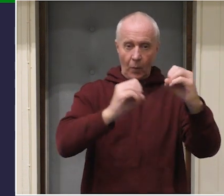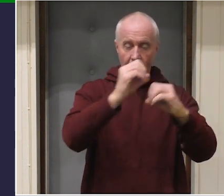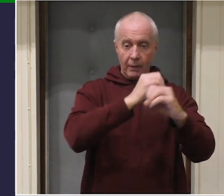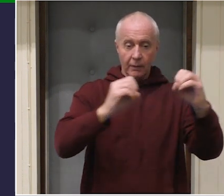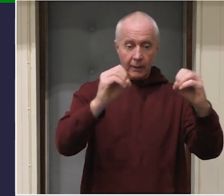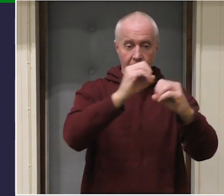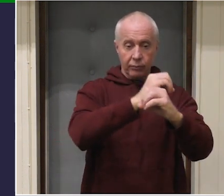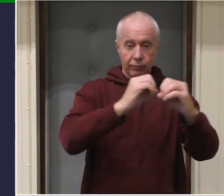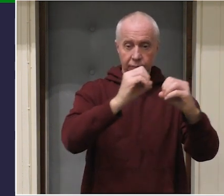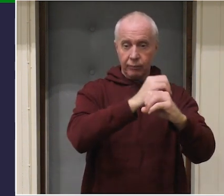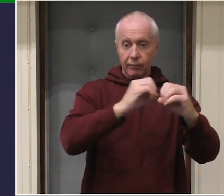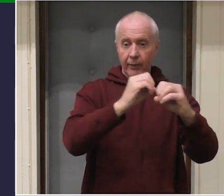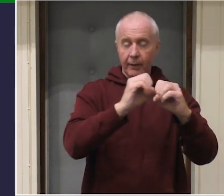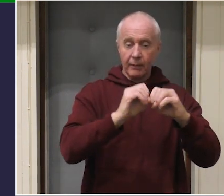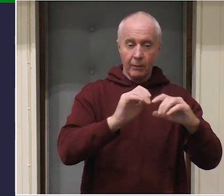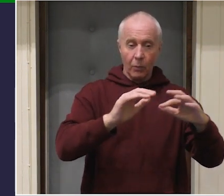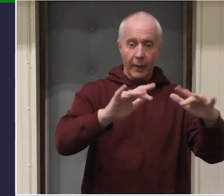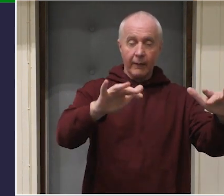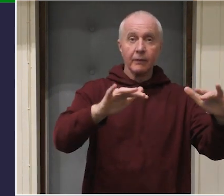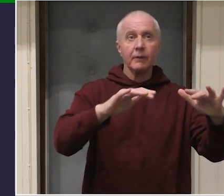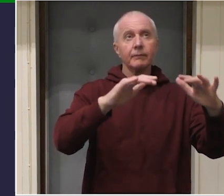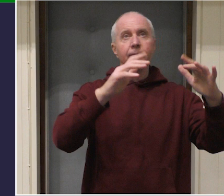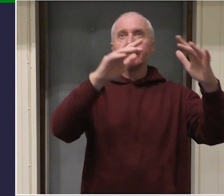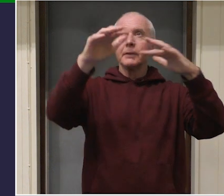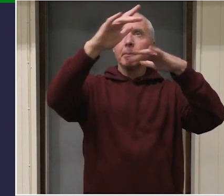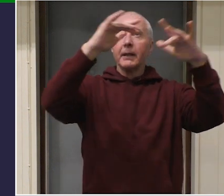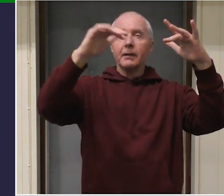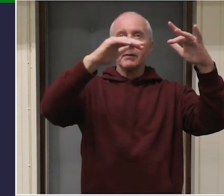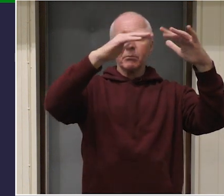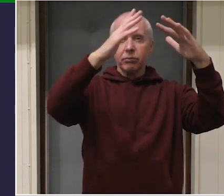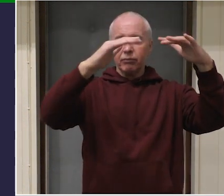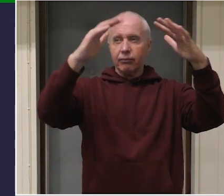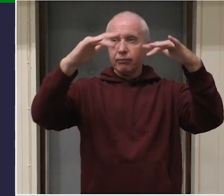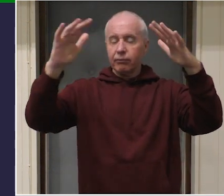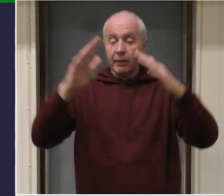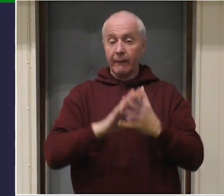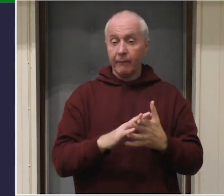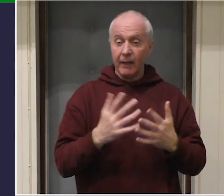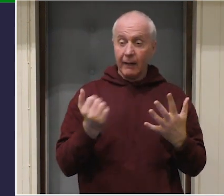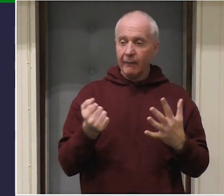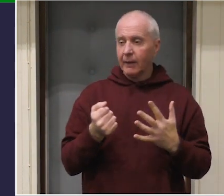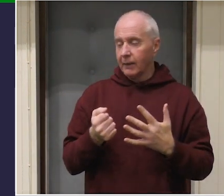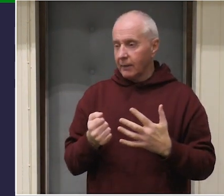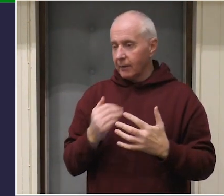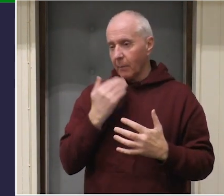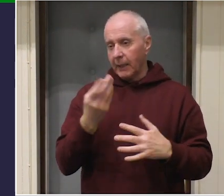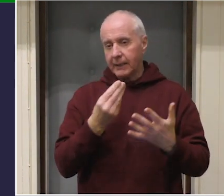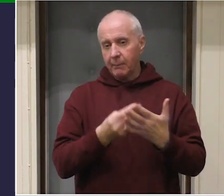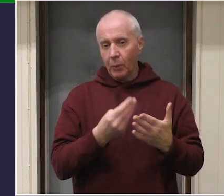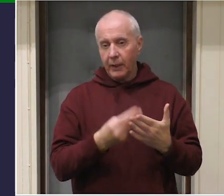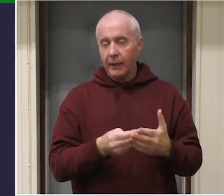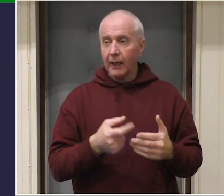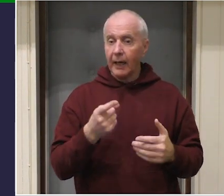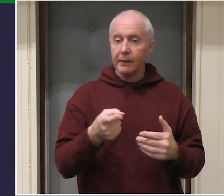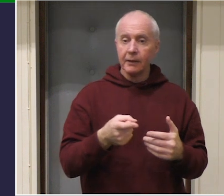energy as gravitational waves. They distort space-time. These days, if you have millions of pounds and 25 square